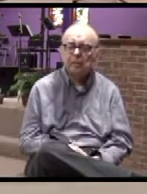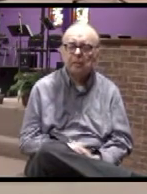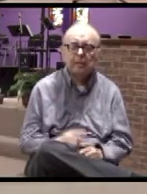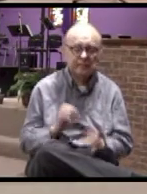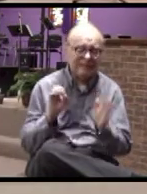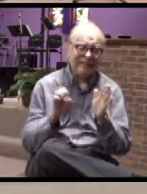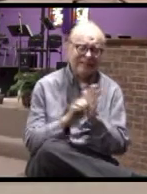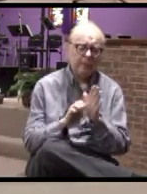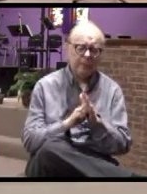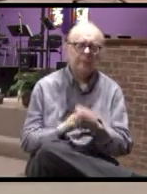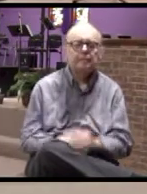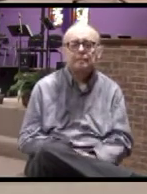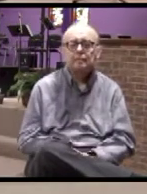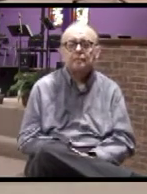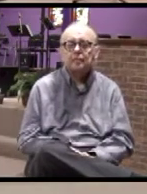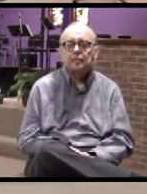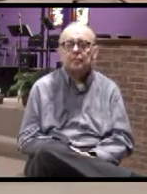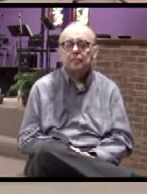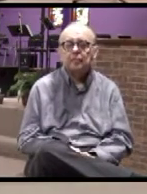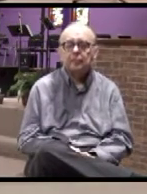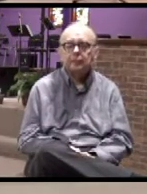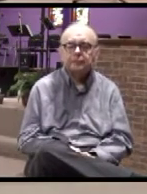For instance,